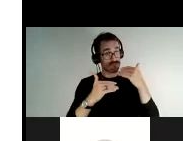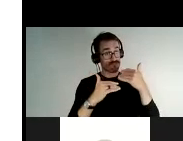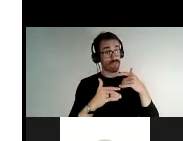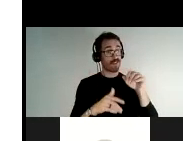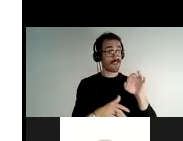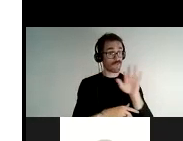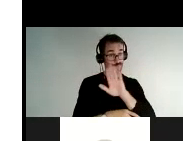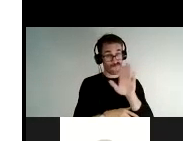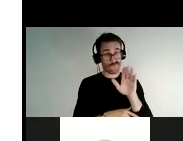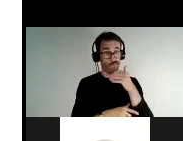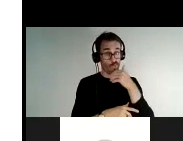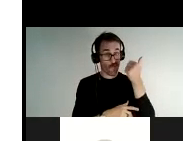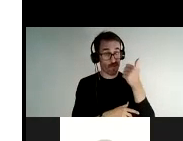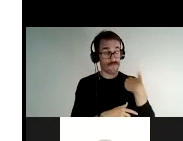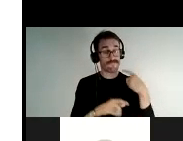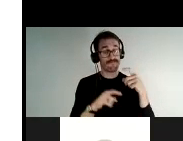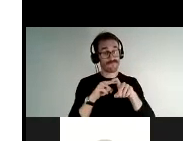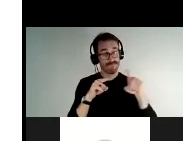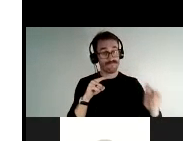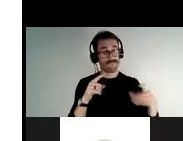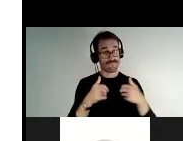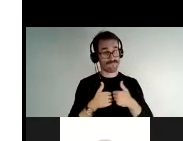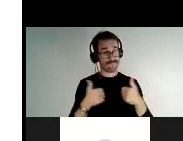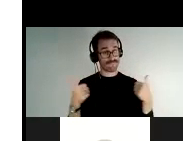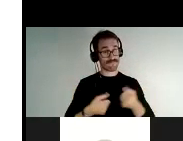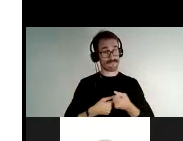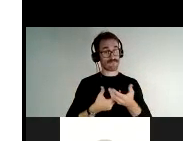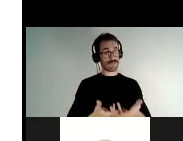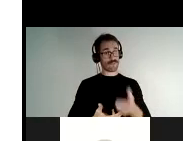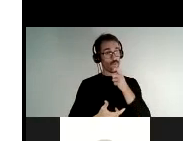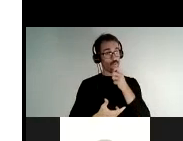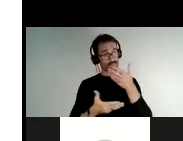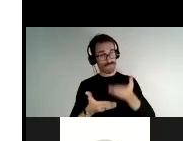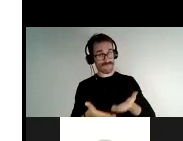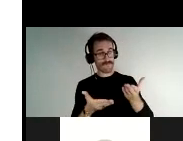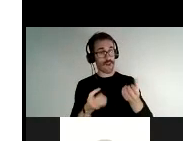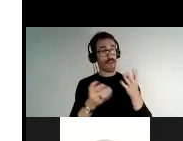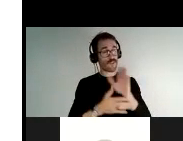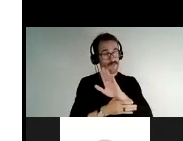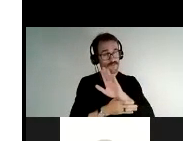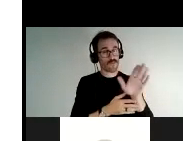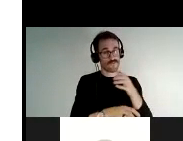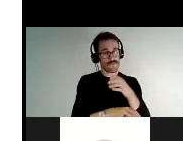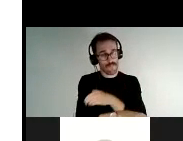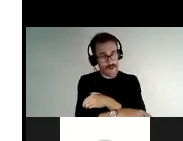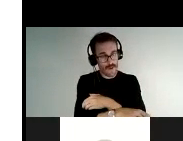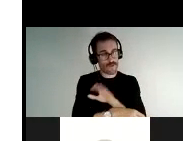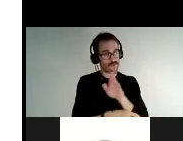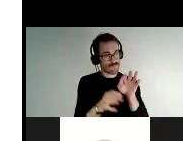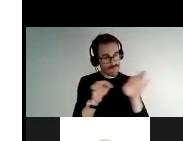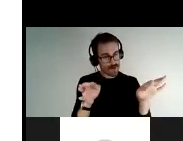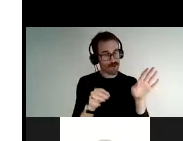older person, going through all those things, and a lot of your power, a lot of your language, a lot of